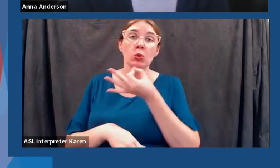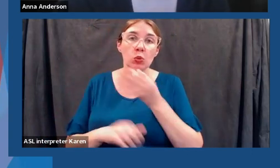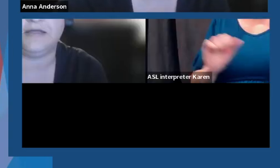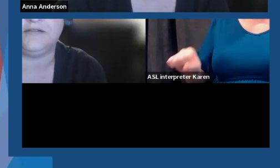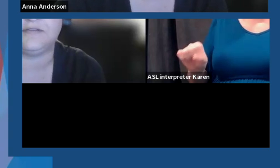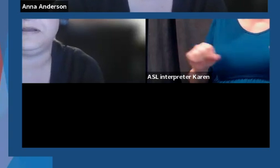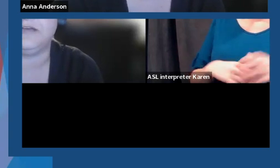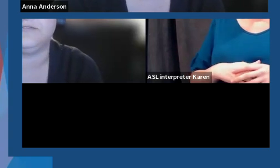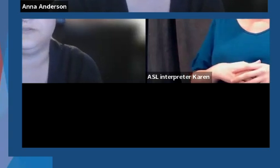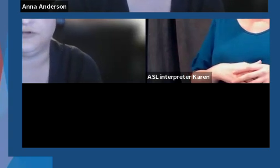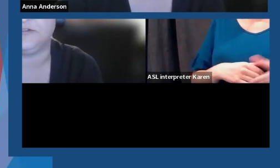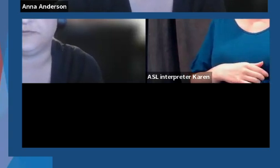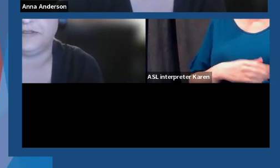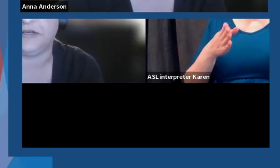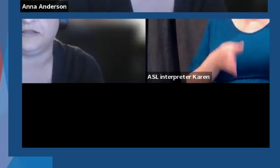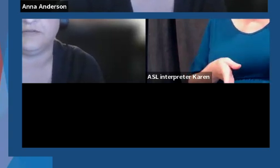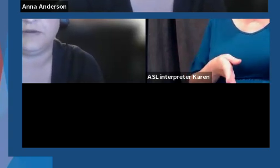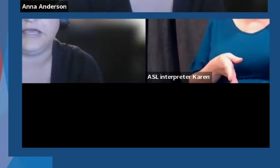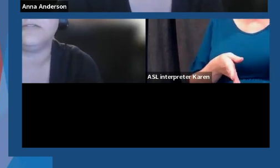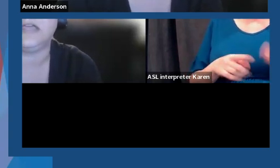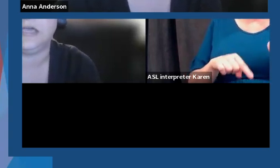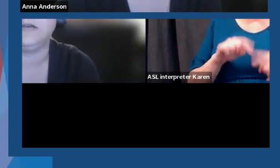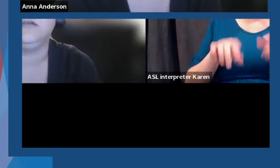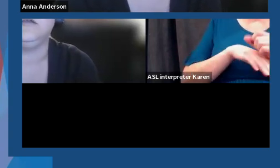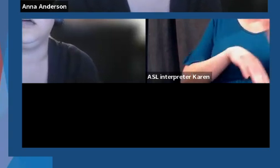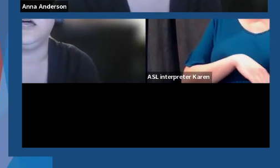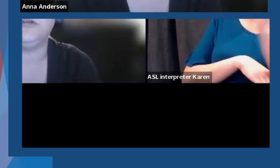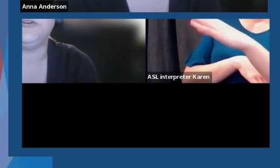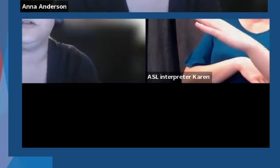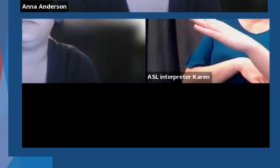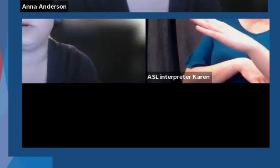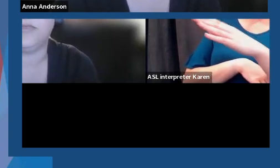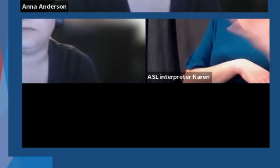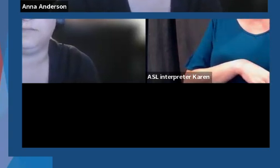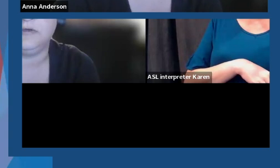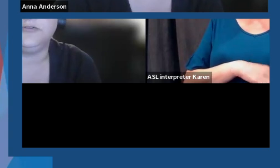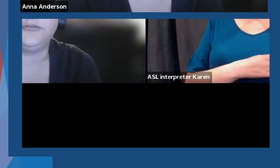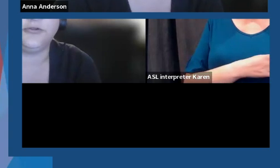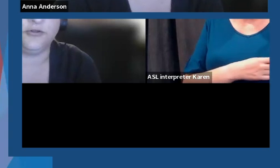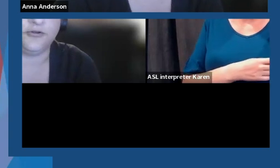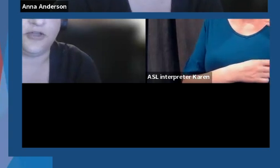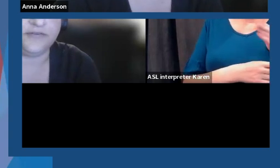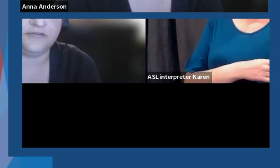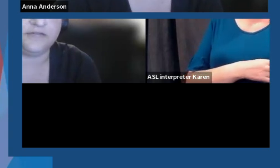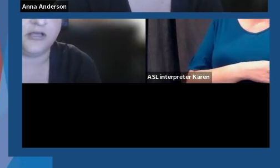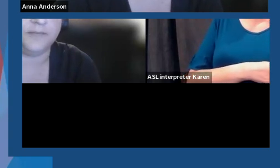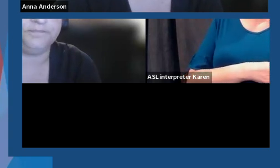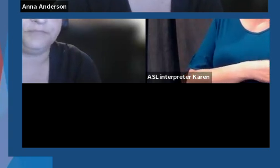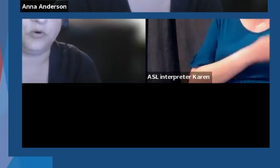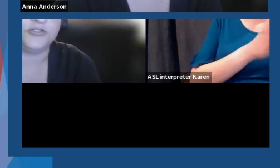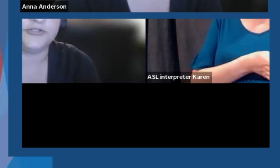return their own ballot, somebody else, due to disability, somebody else can return it for them to the clerk's